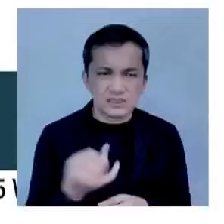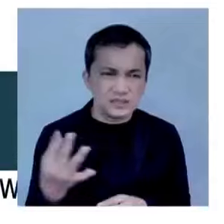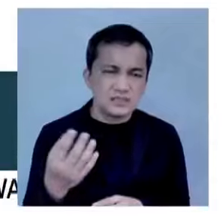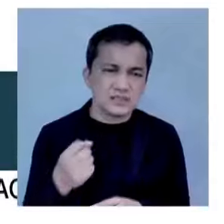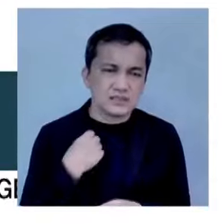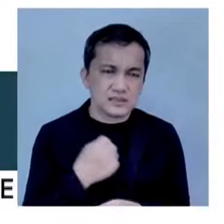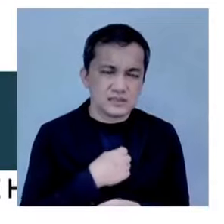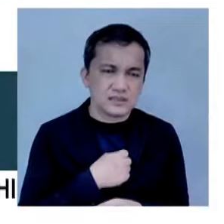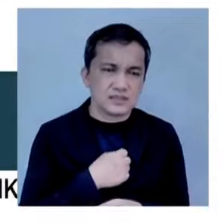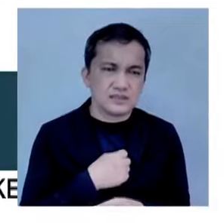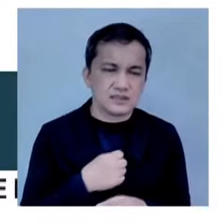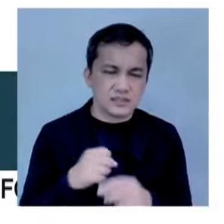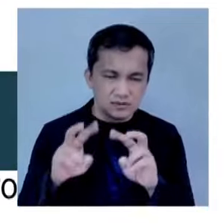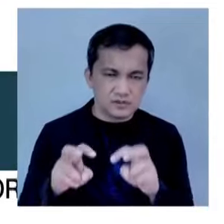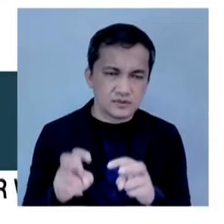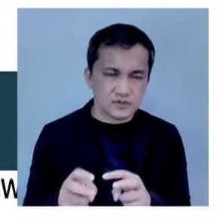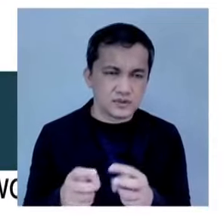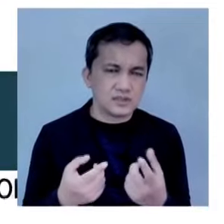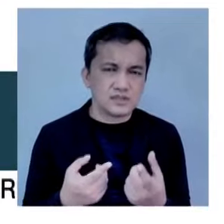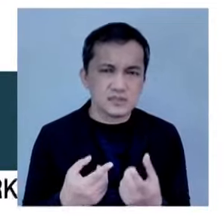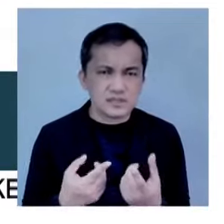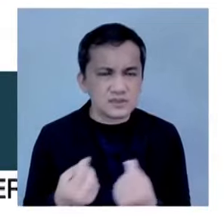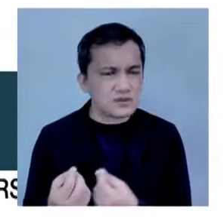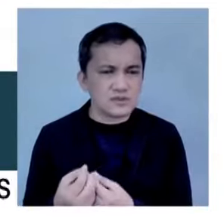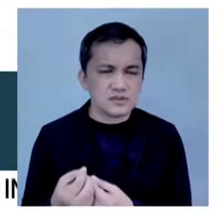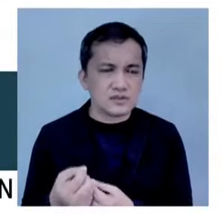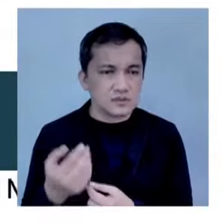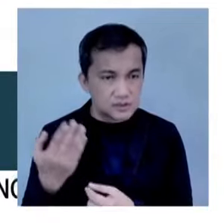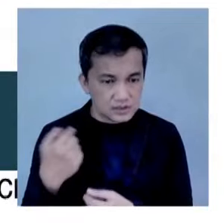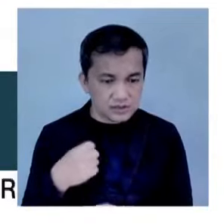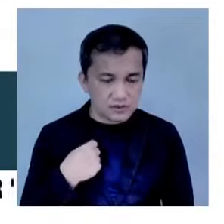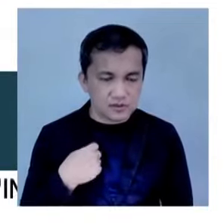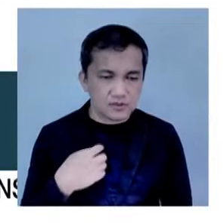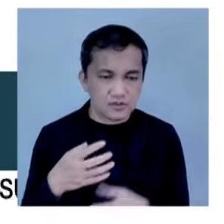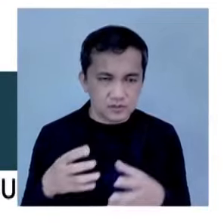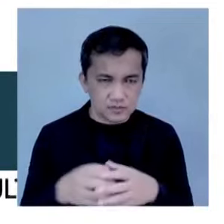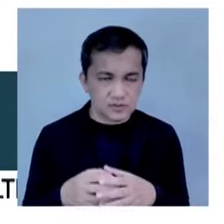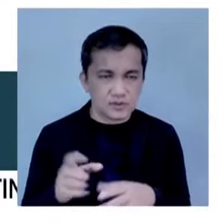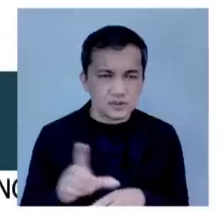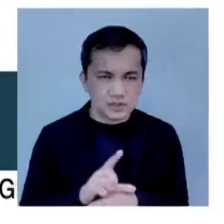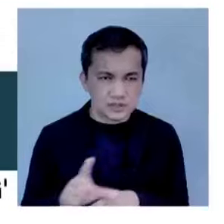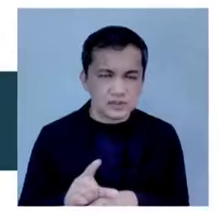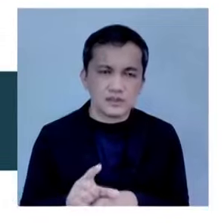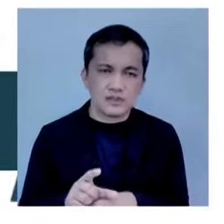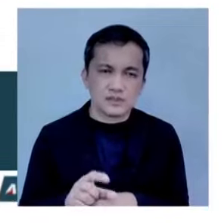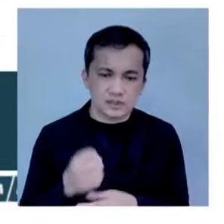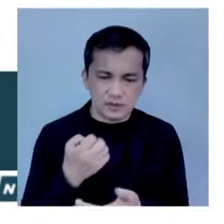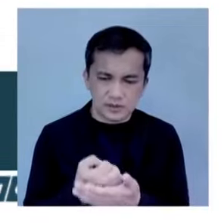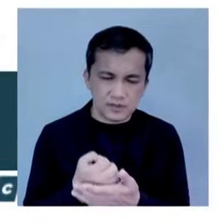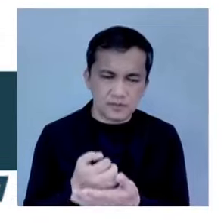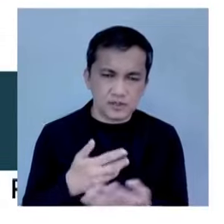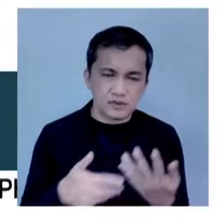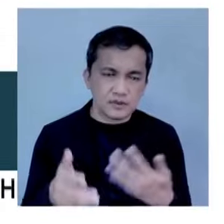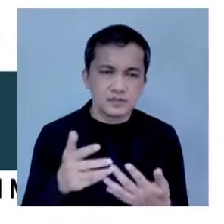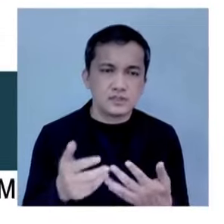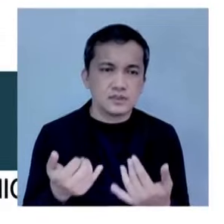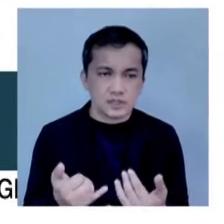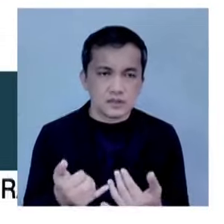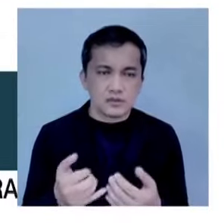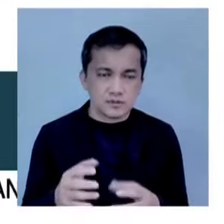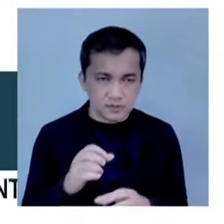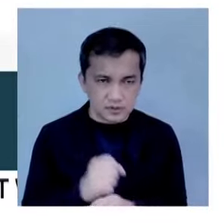Committee investigations na ang ginawa dati, yung committees on labor at saka economic affairs, at ngayon patapos